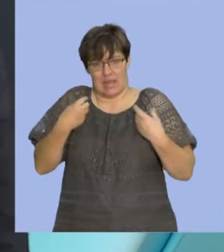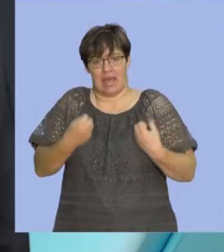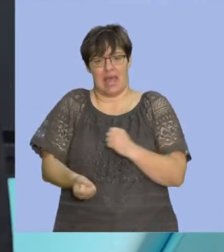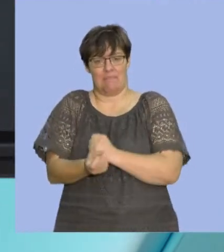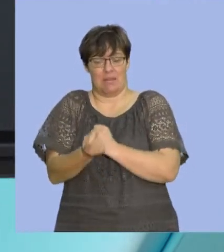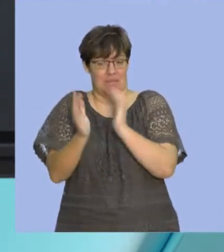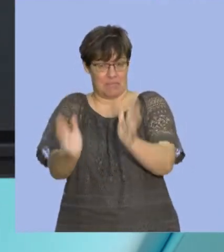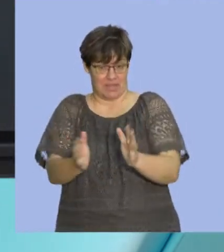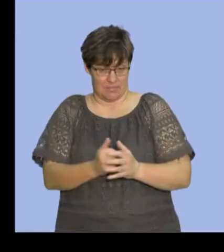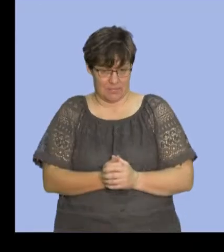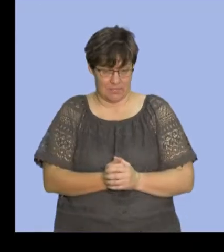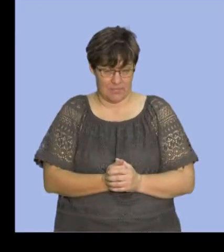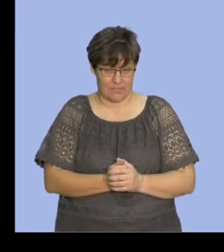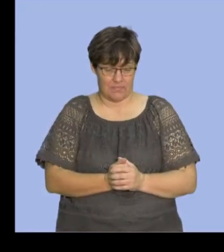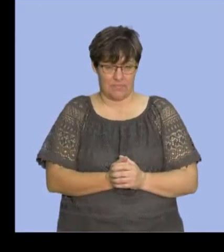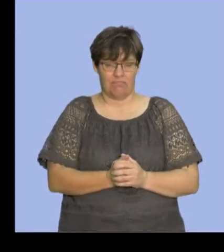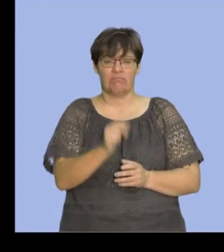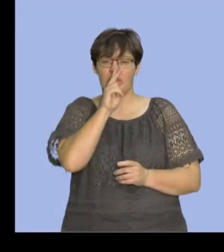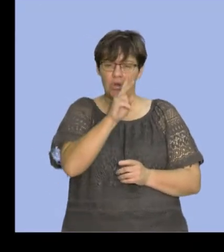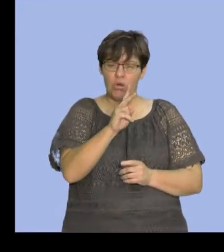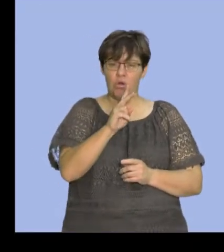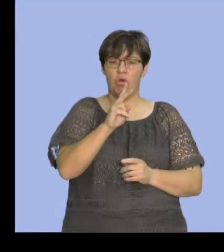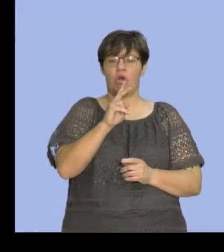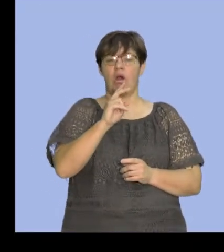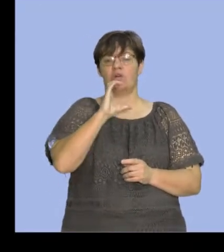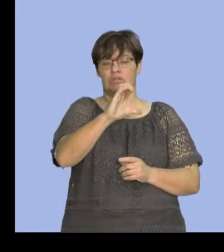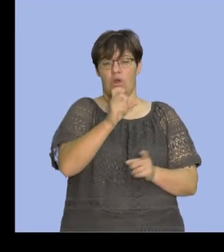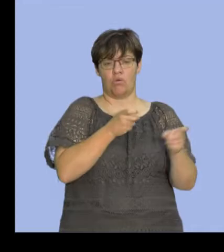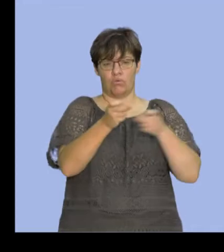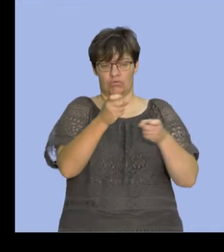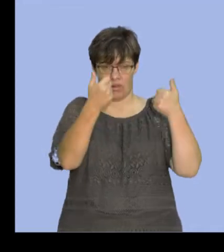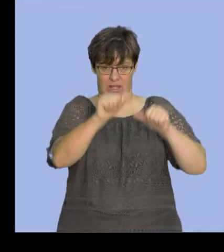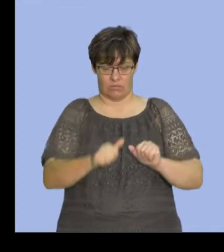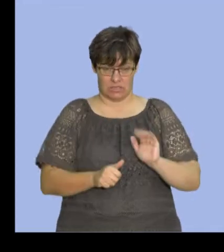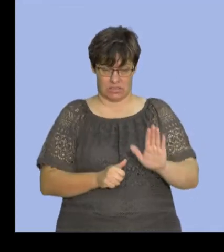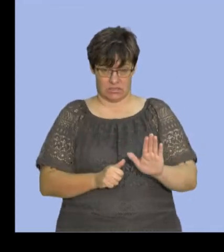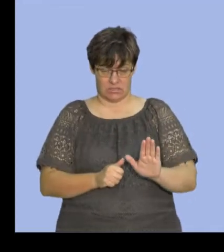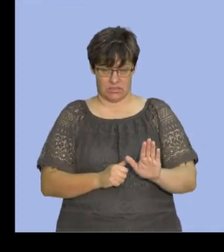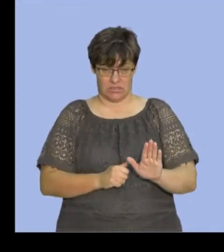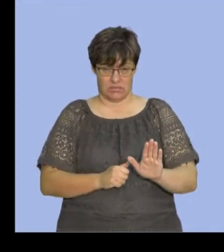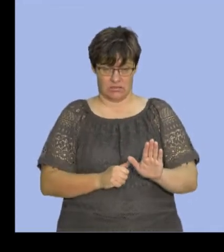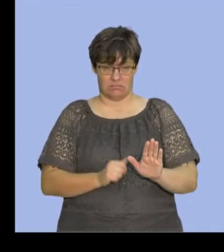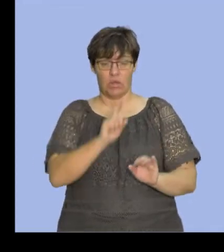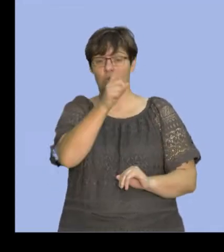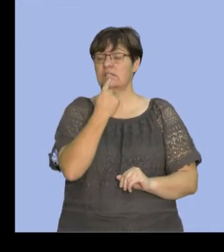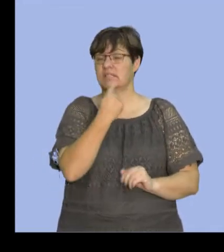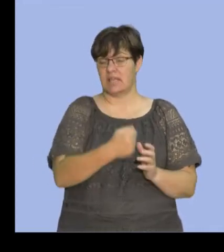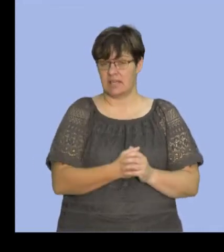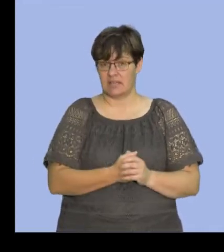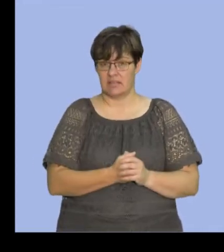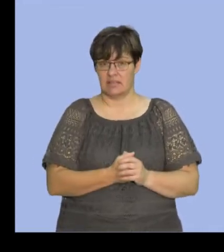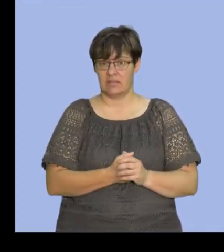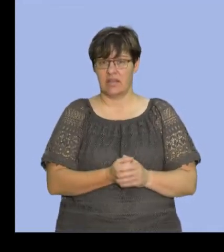Okay, now, if you look at your creditors control account, right, the question says,